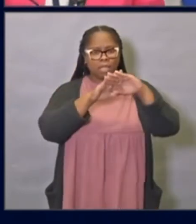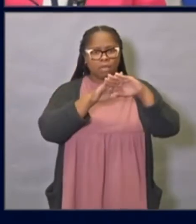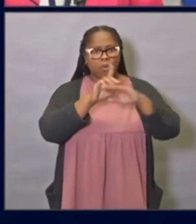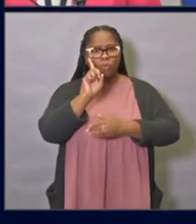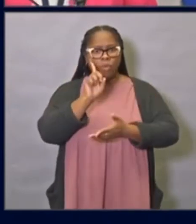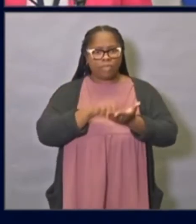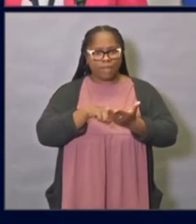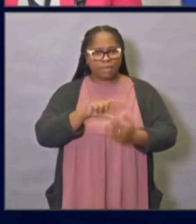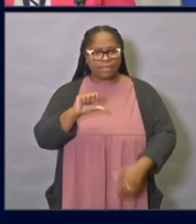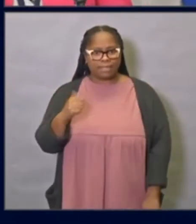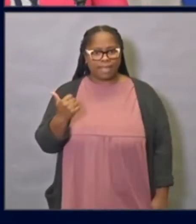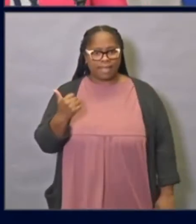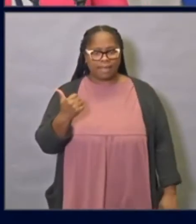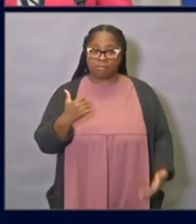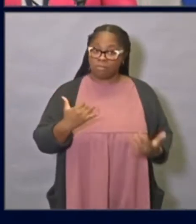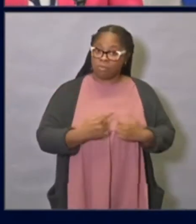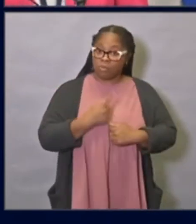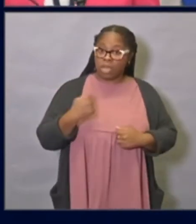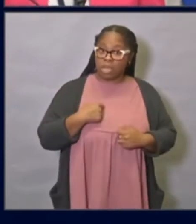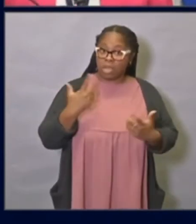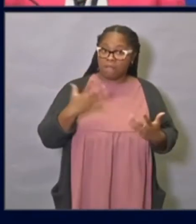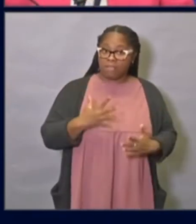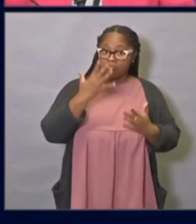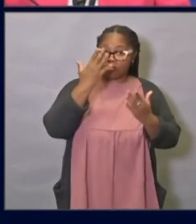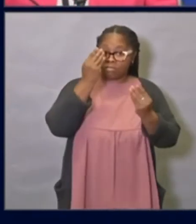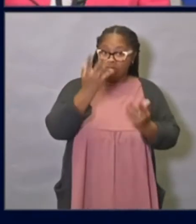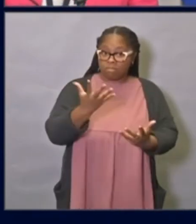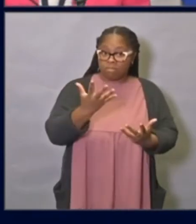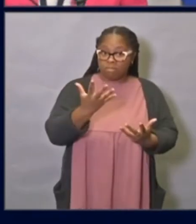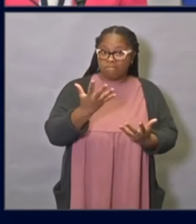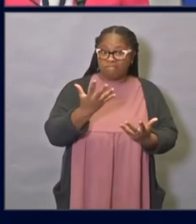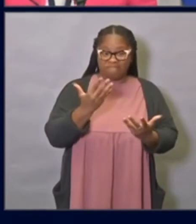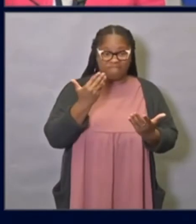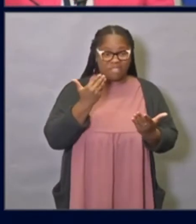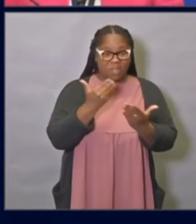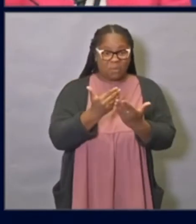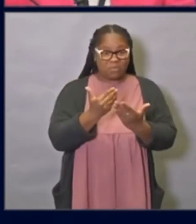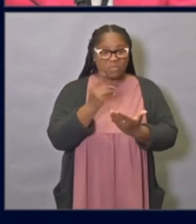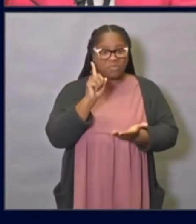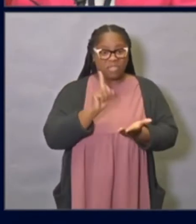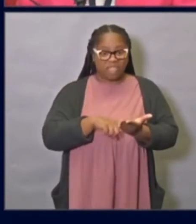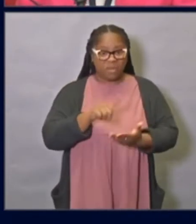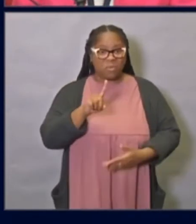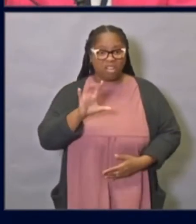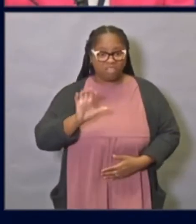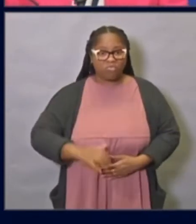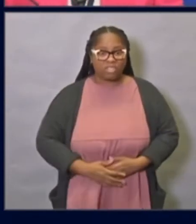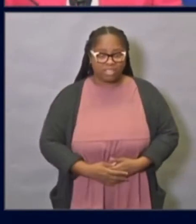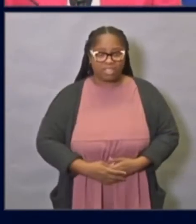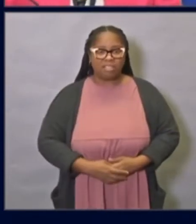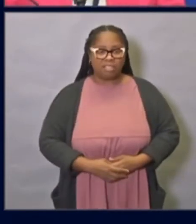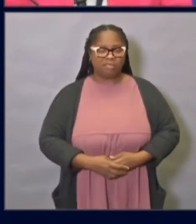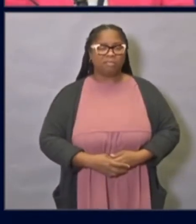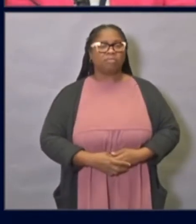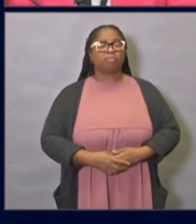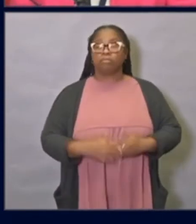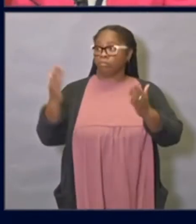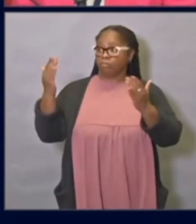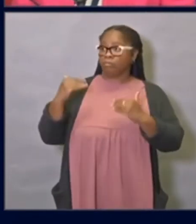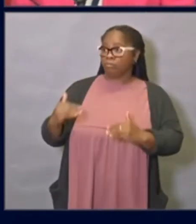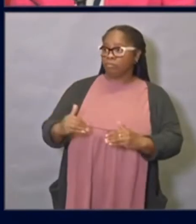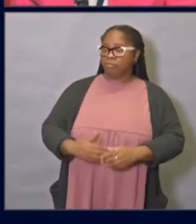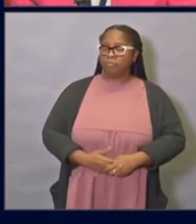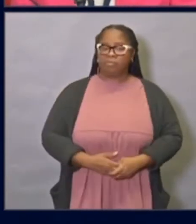1,010. And as I noted today, we're now approaching 1,100. We continue, on the next slide,